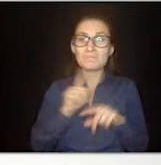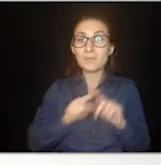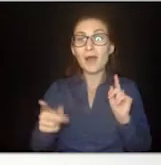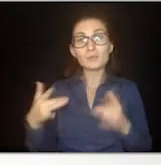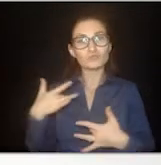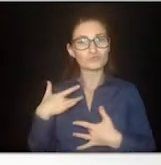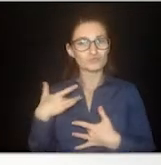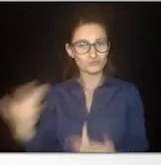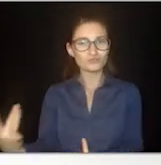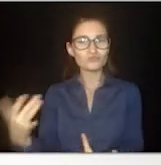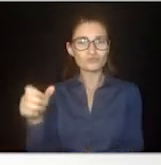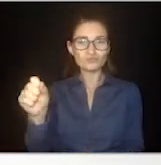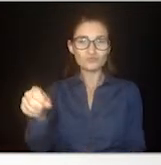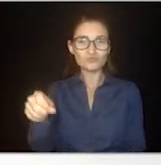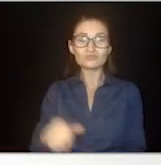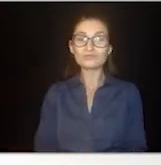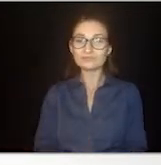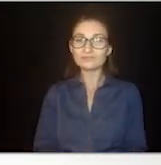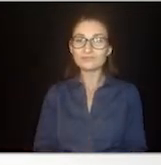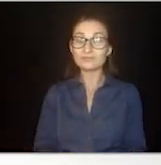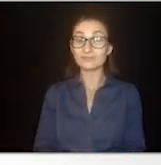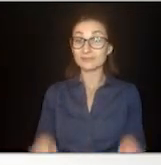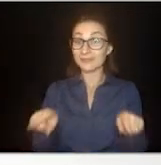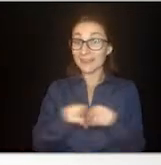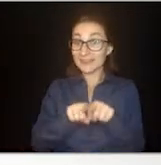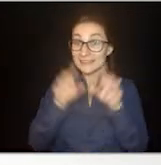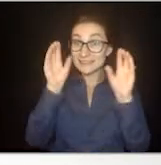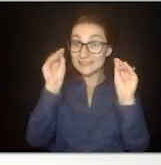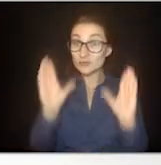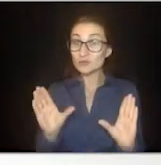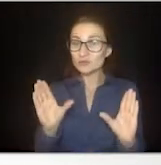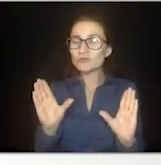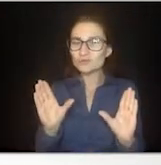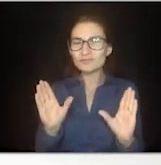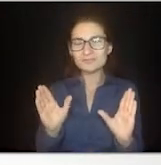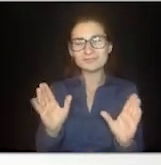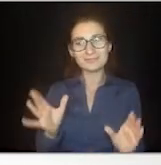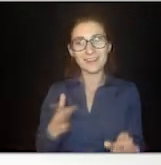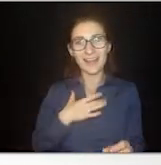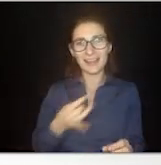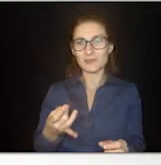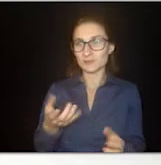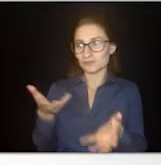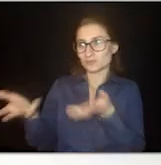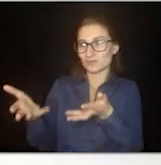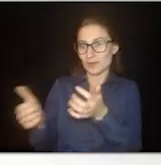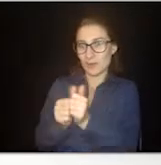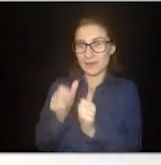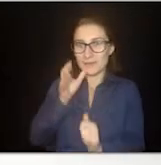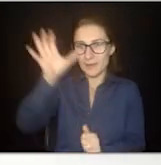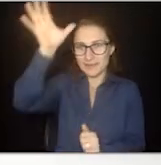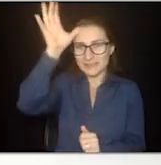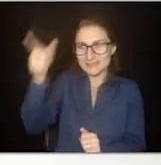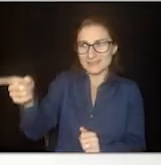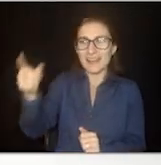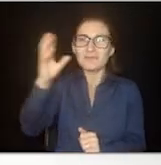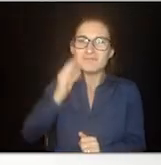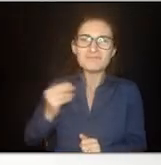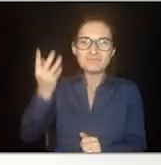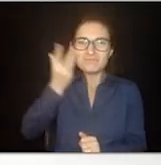times. And so as a teacher, I always wanted to draw on that because parents have been with them a lot longer than we